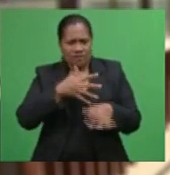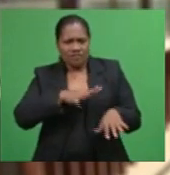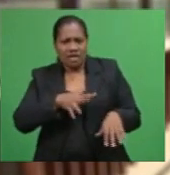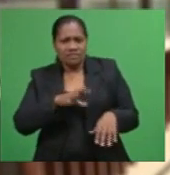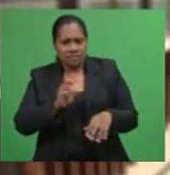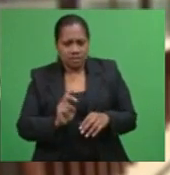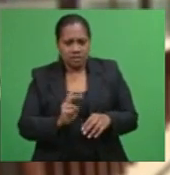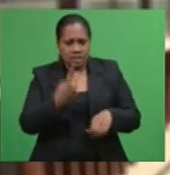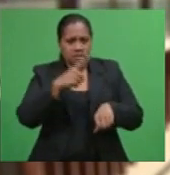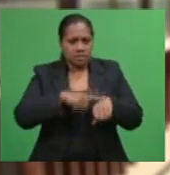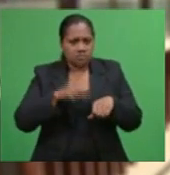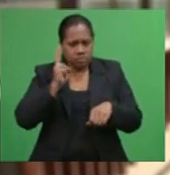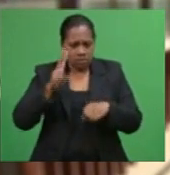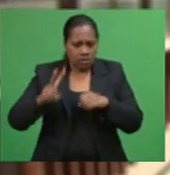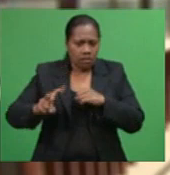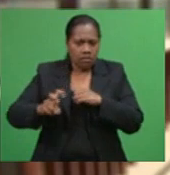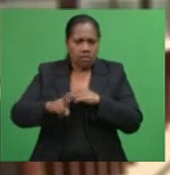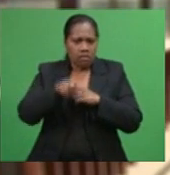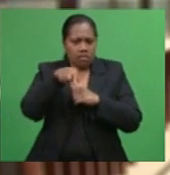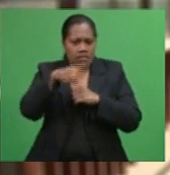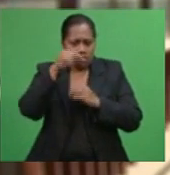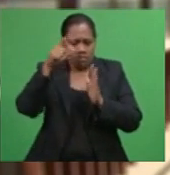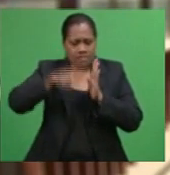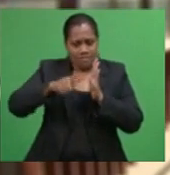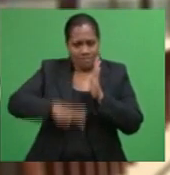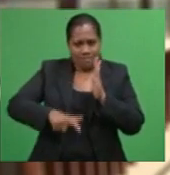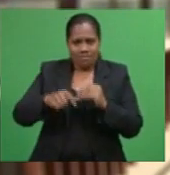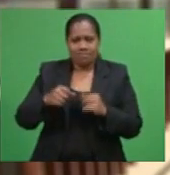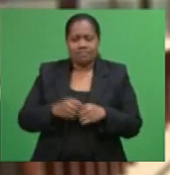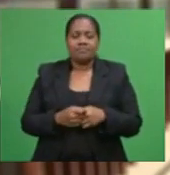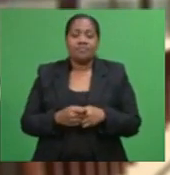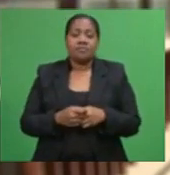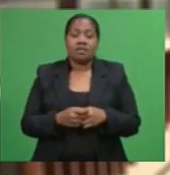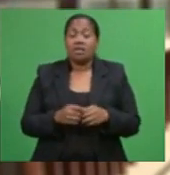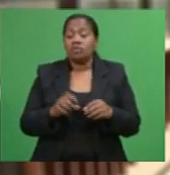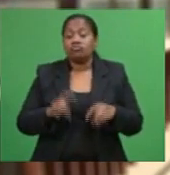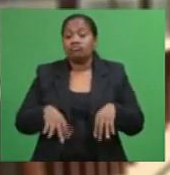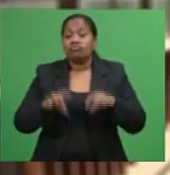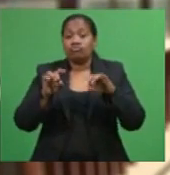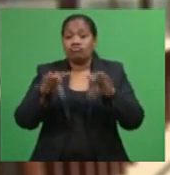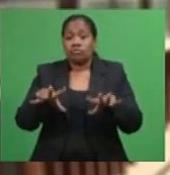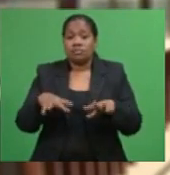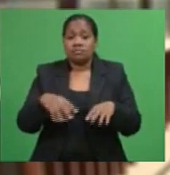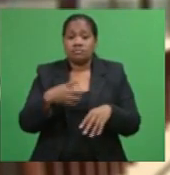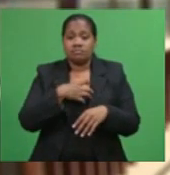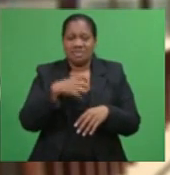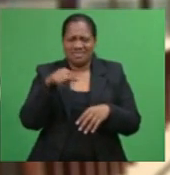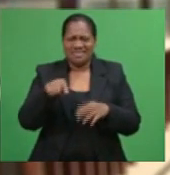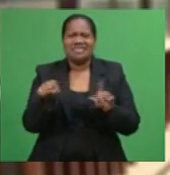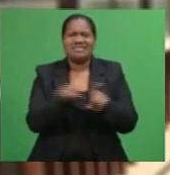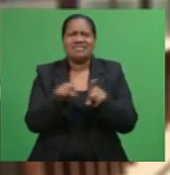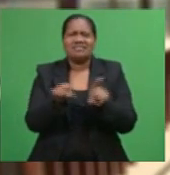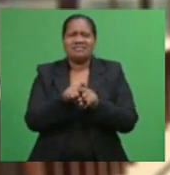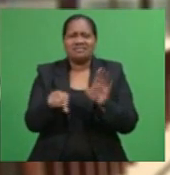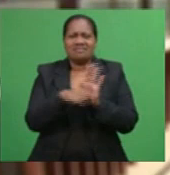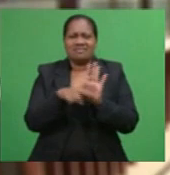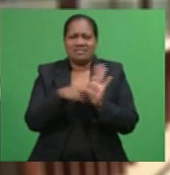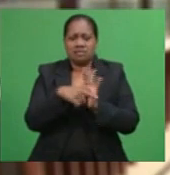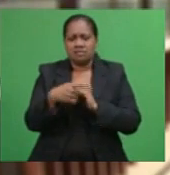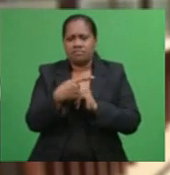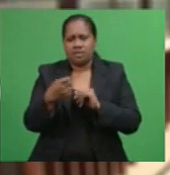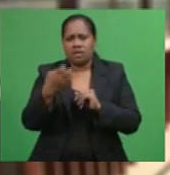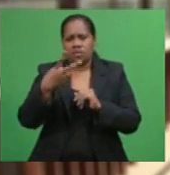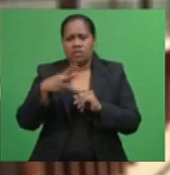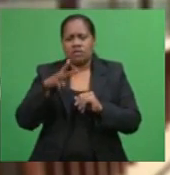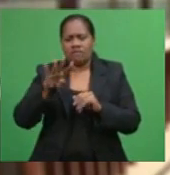which sent riskier currencies lower. Closer to home, Australian business conditions slid deeper into negative territory at -34 in April,